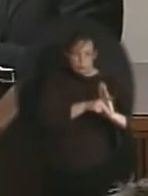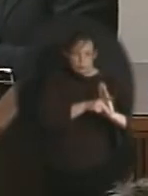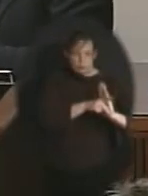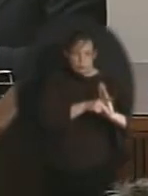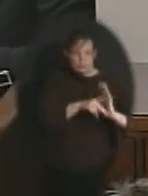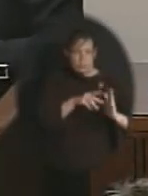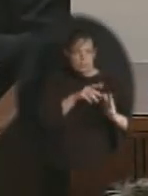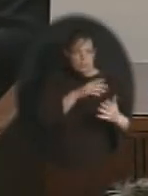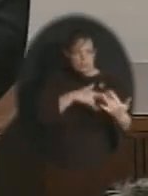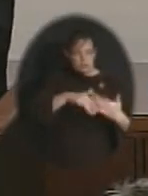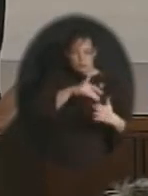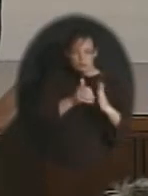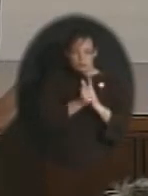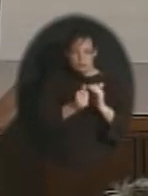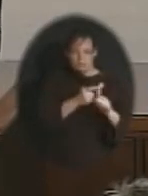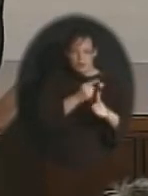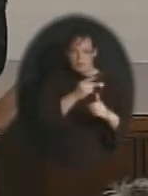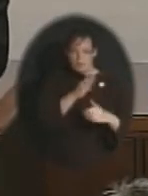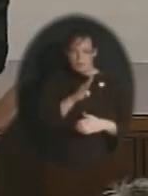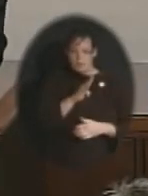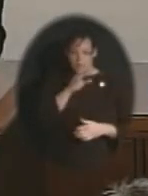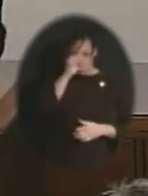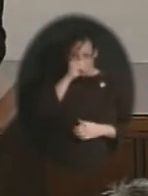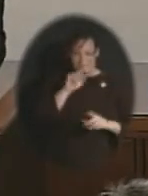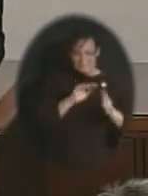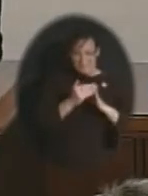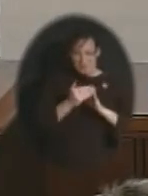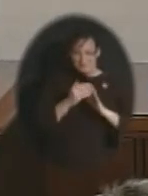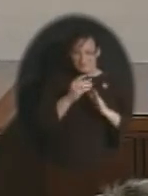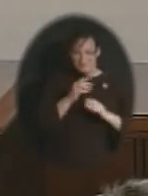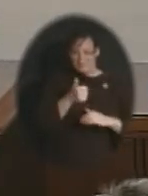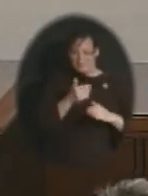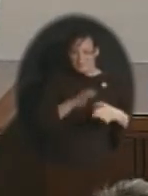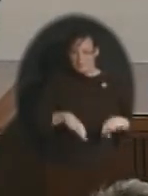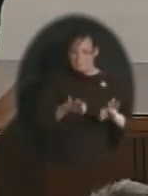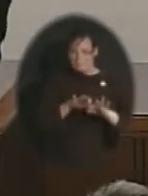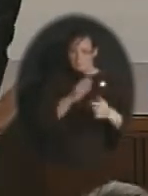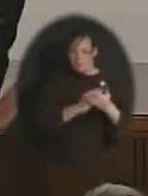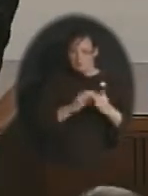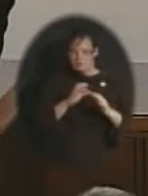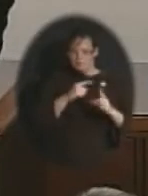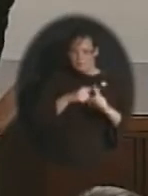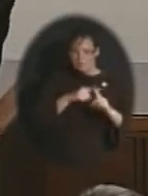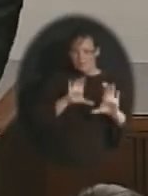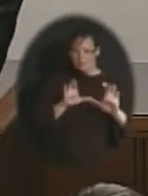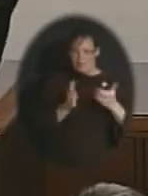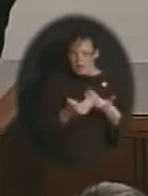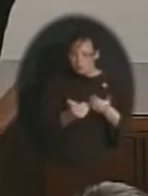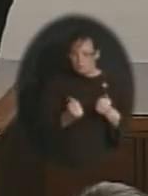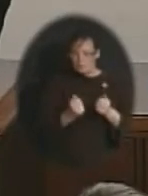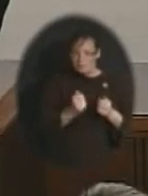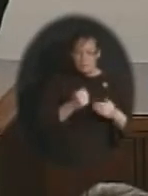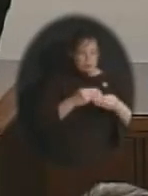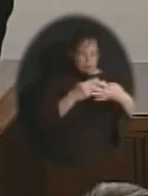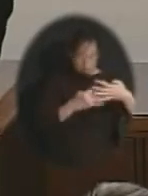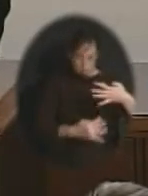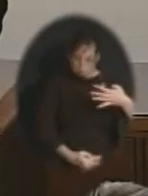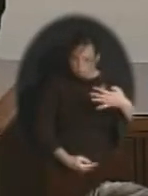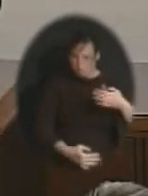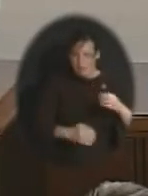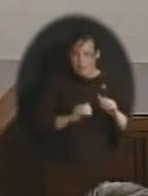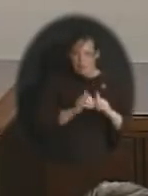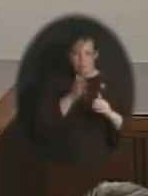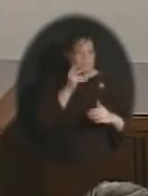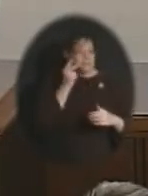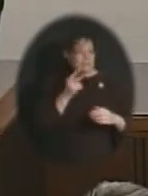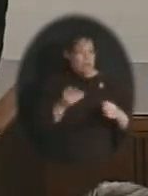I'd be happy to share those. And then, there's the 10 essential features of the positive classroom. I mean, it's kind of endless how we package this, and you'll see